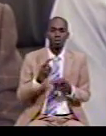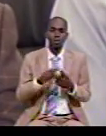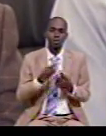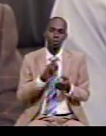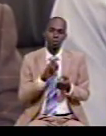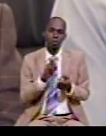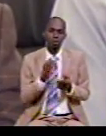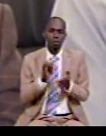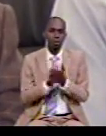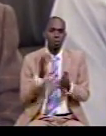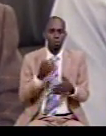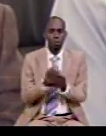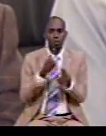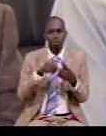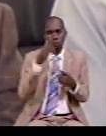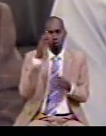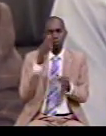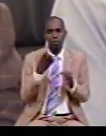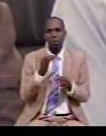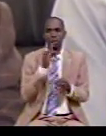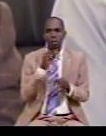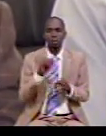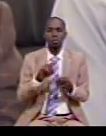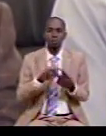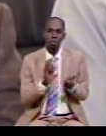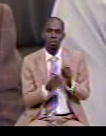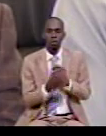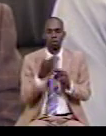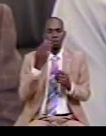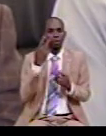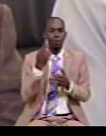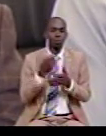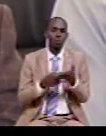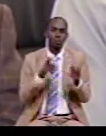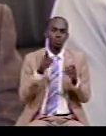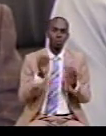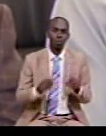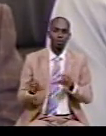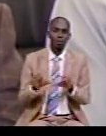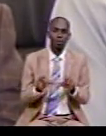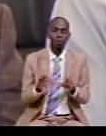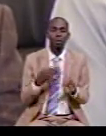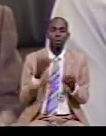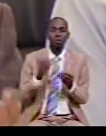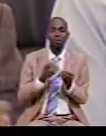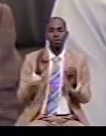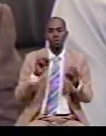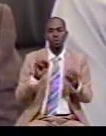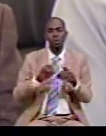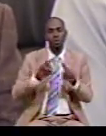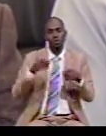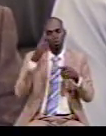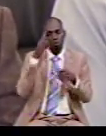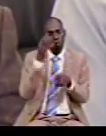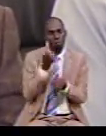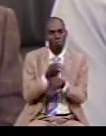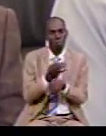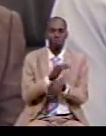all this, you need to go for counseling and talk to people who will be able to help you to make that